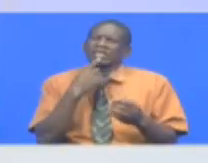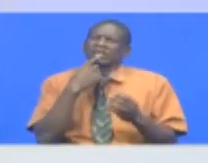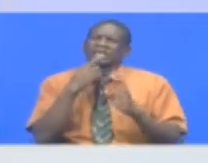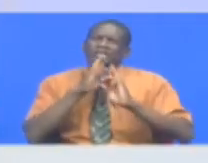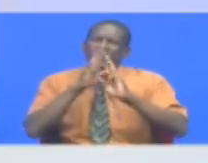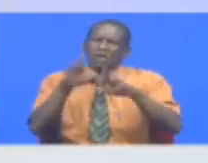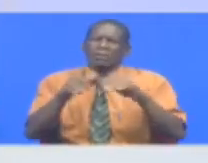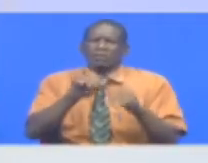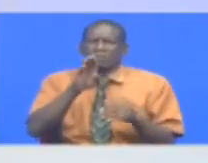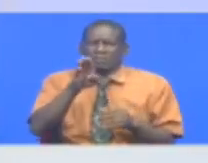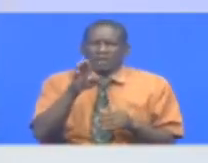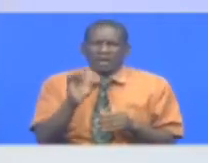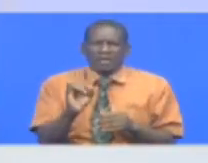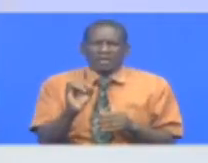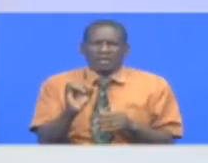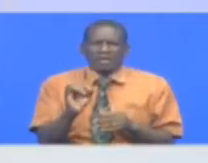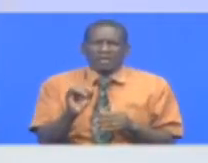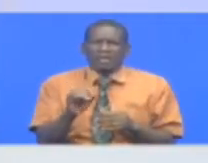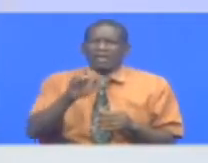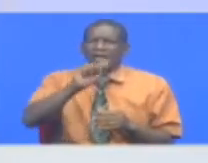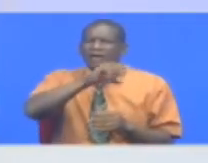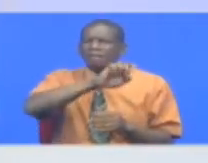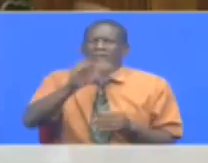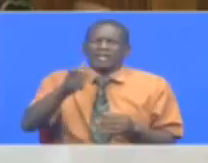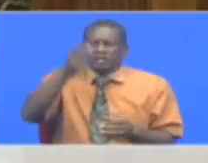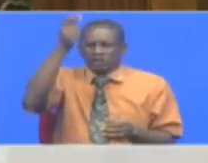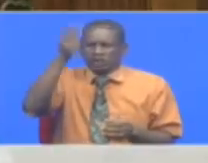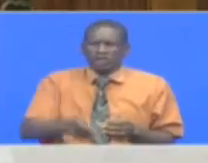the BBI appeal judgment.